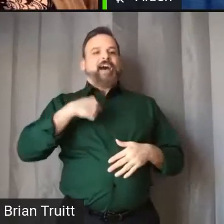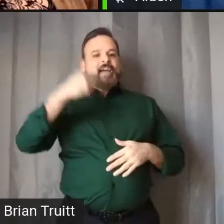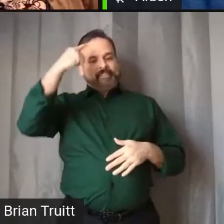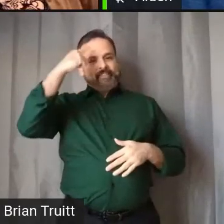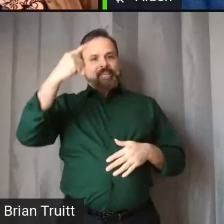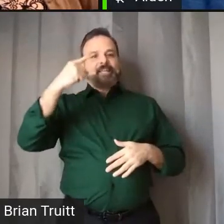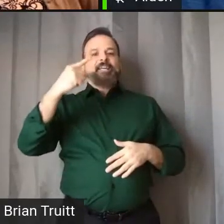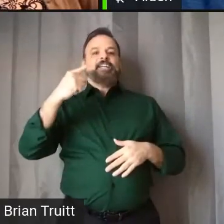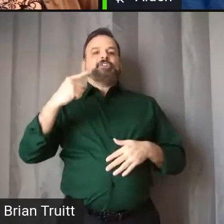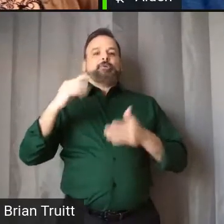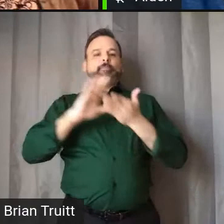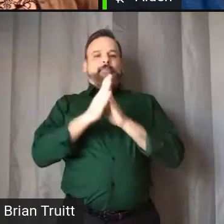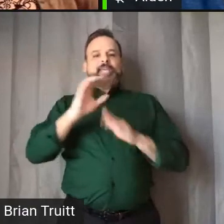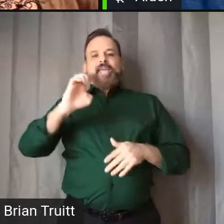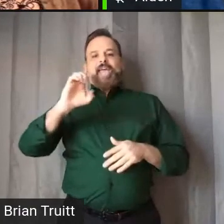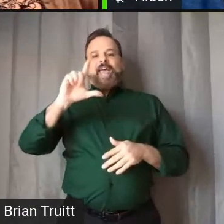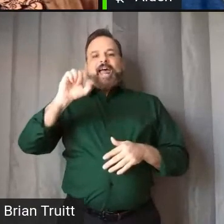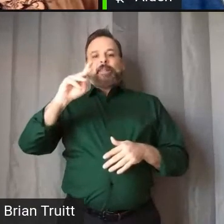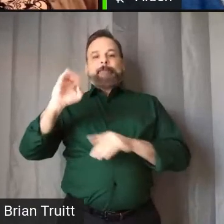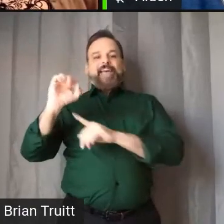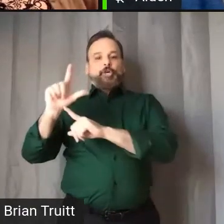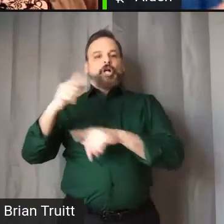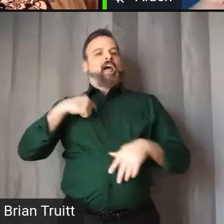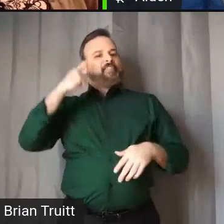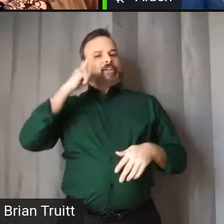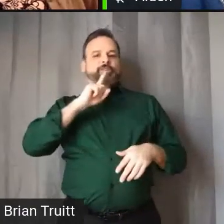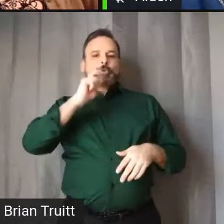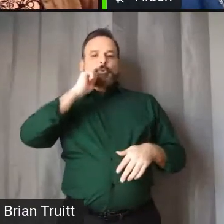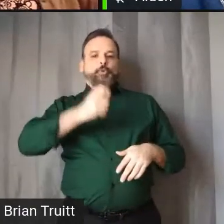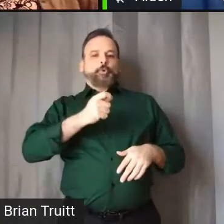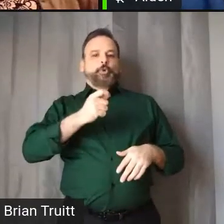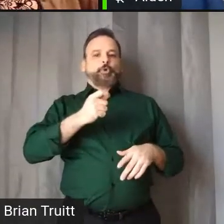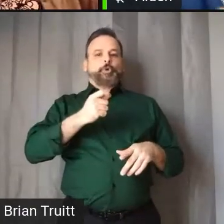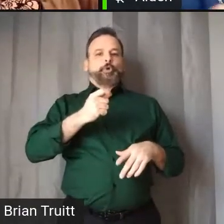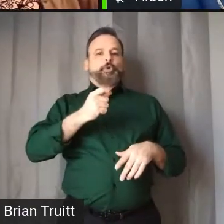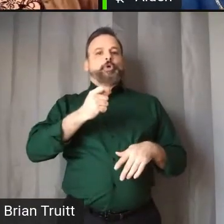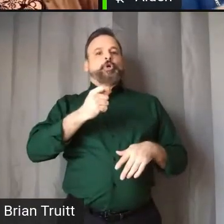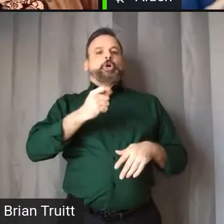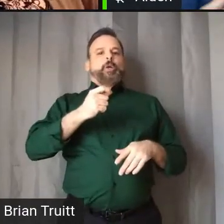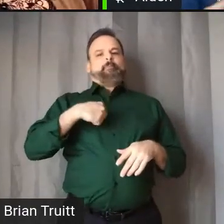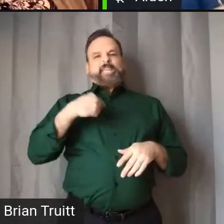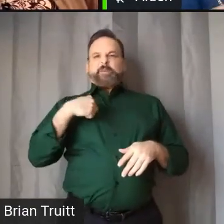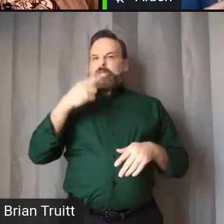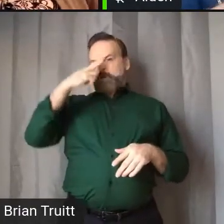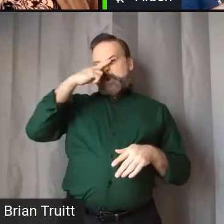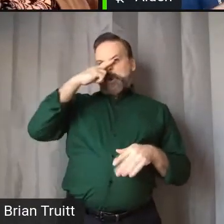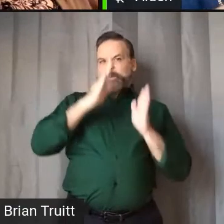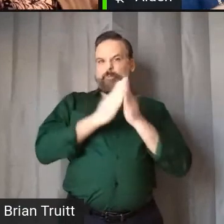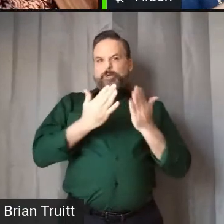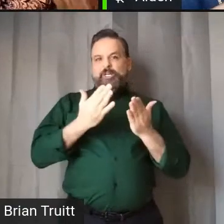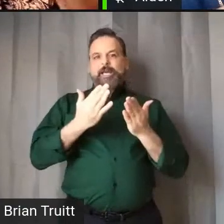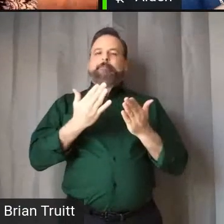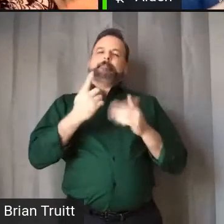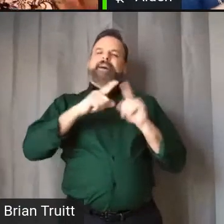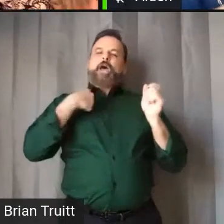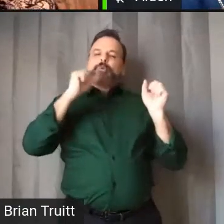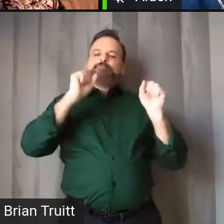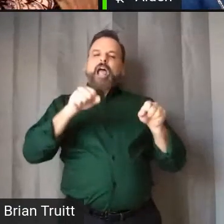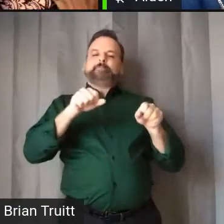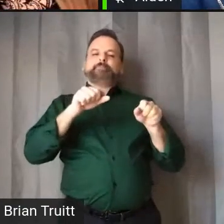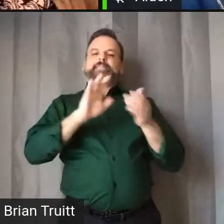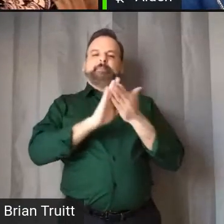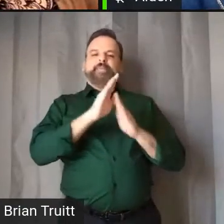I would love to be an elemental. I think that'd be very cool. I think being the kind of nerdy, bookish person I am, I think I would probably be a caster and like making potions